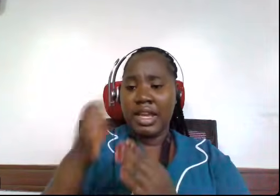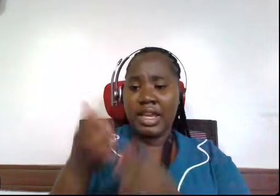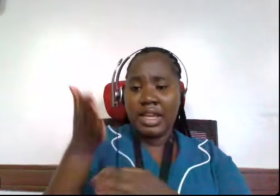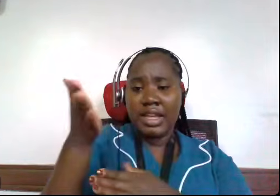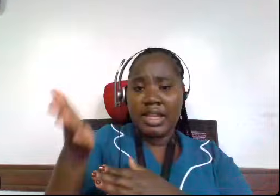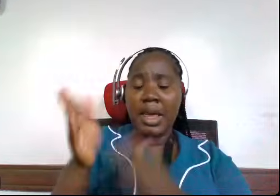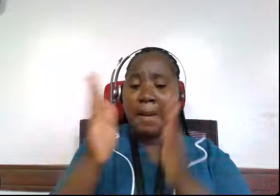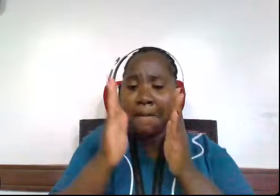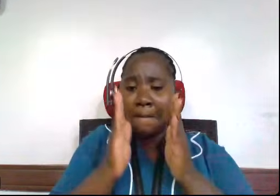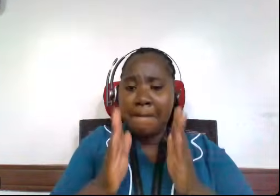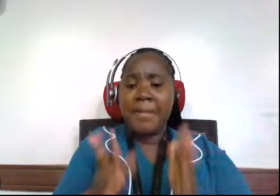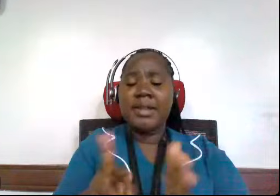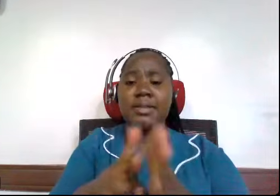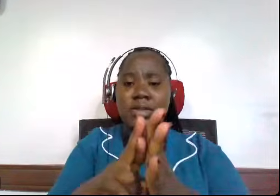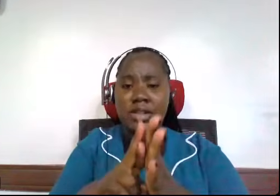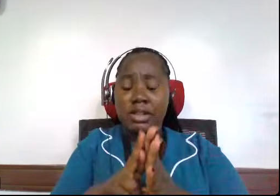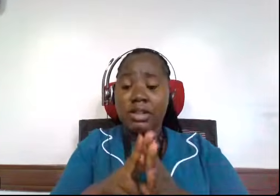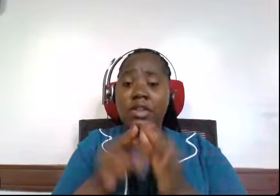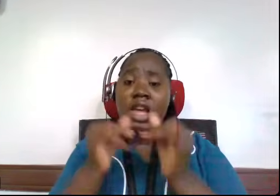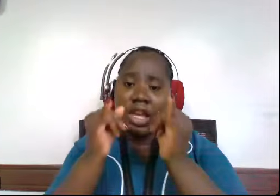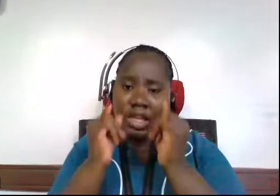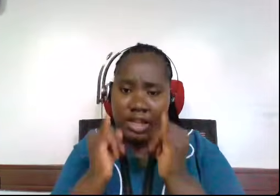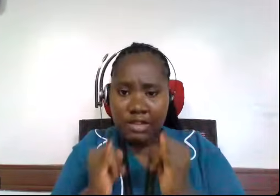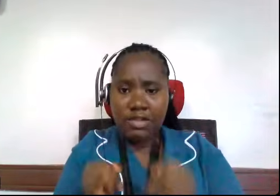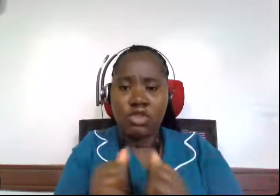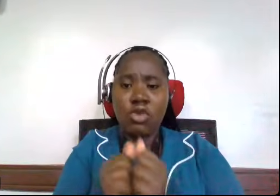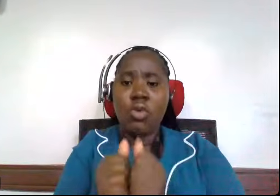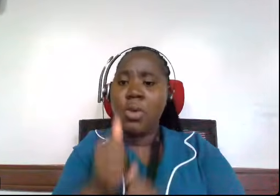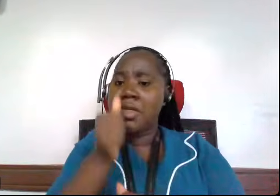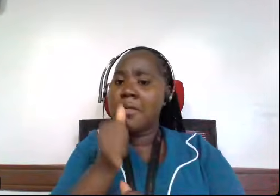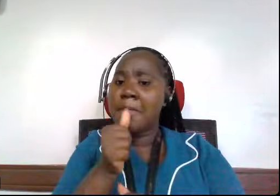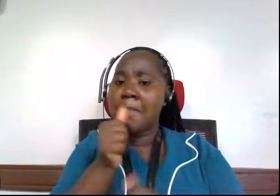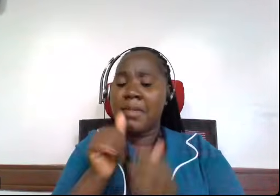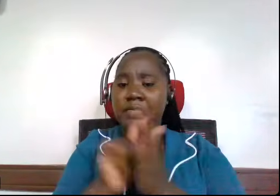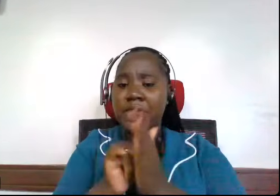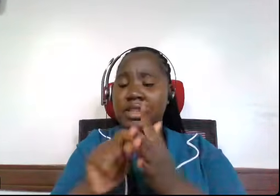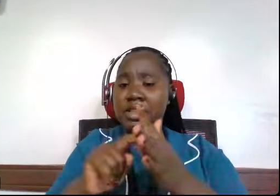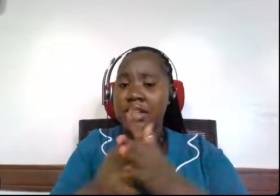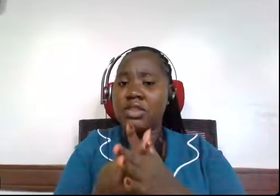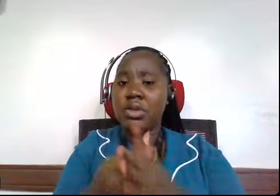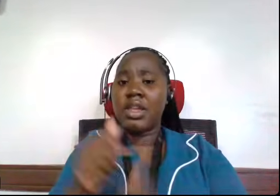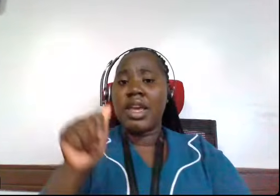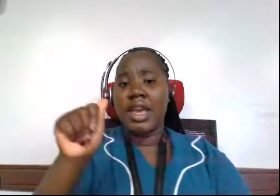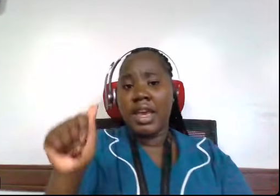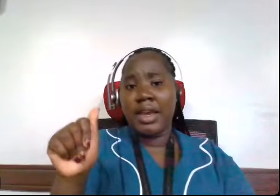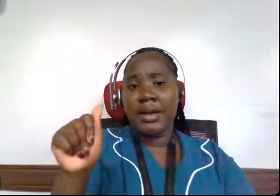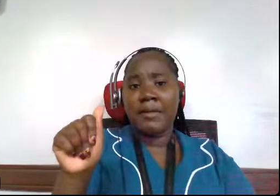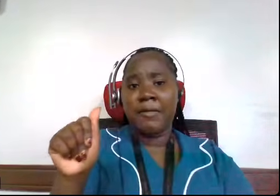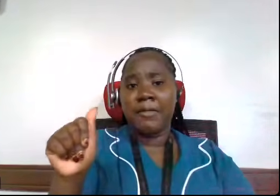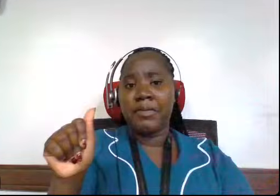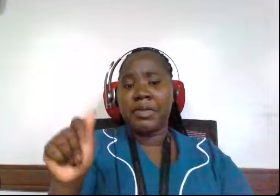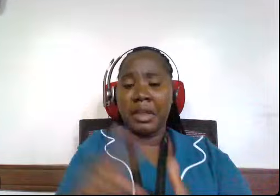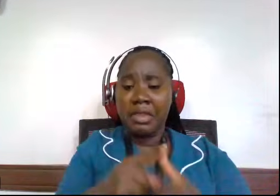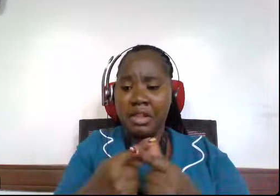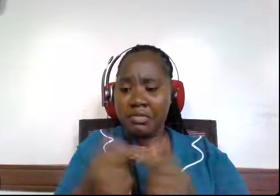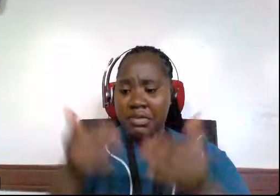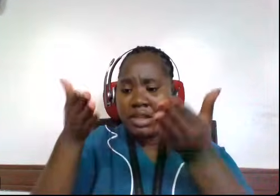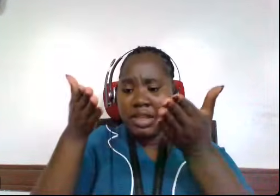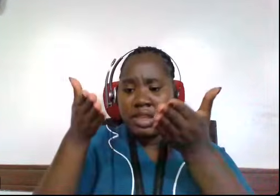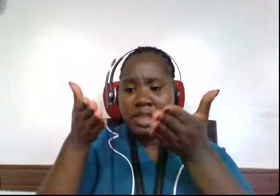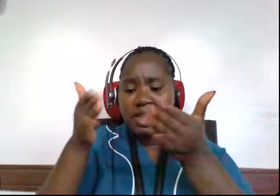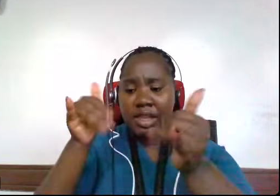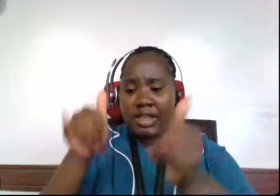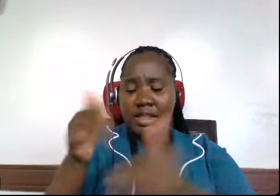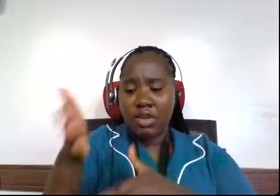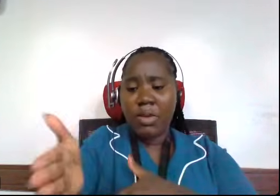receiving it? If it is an individual with a PIN which starts with an A and they are residents, then it will be